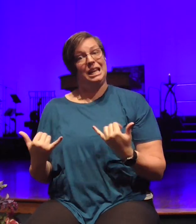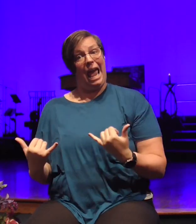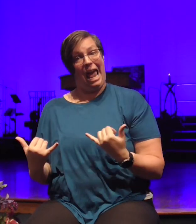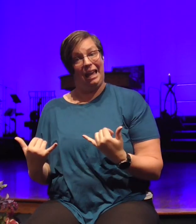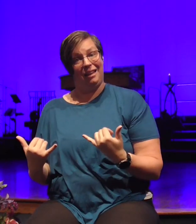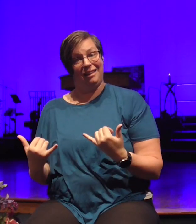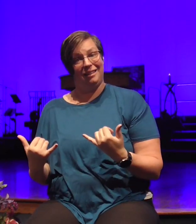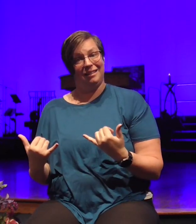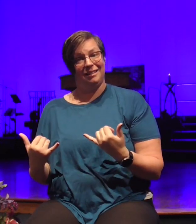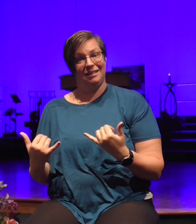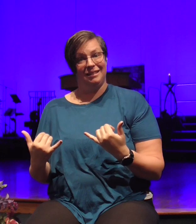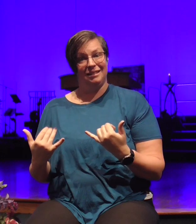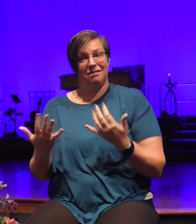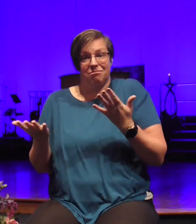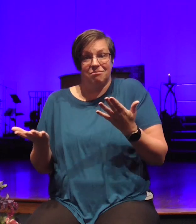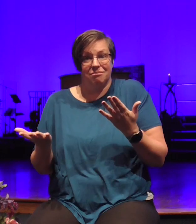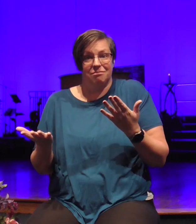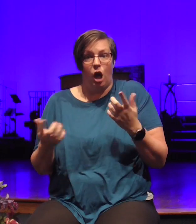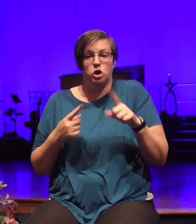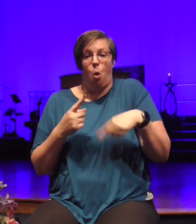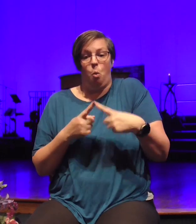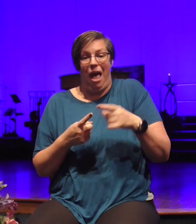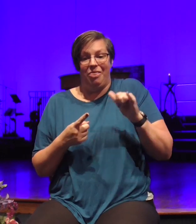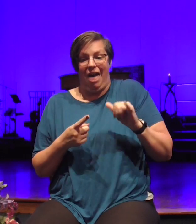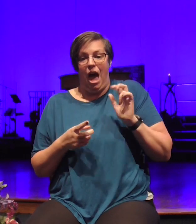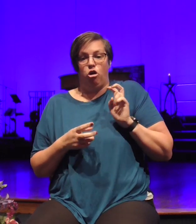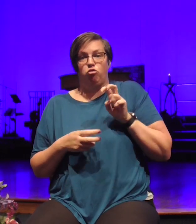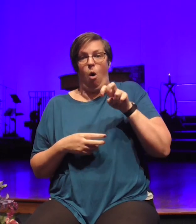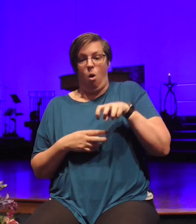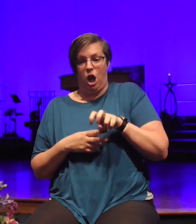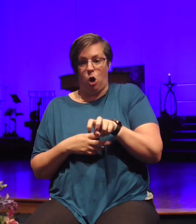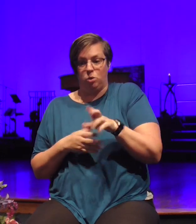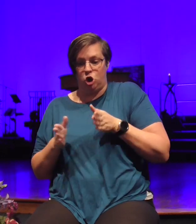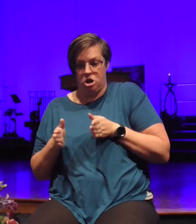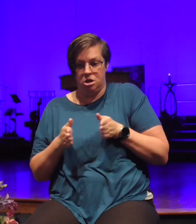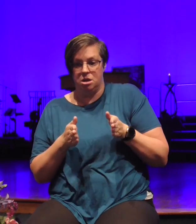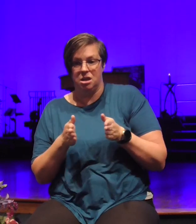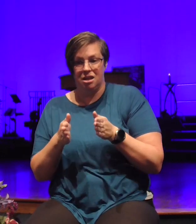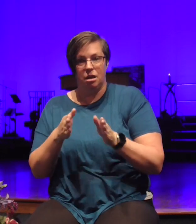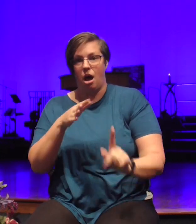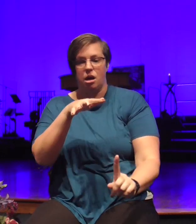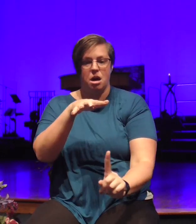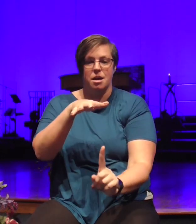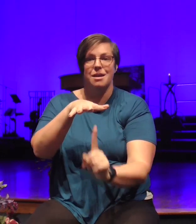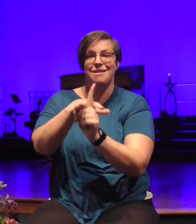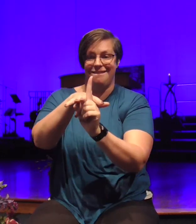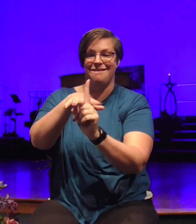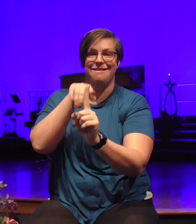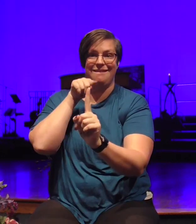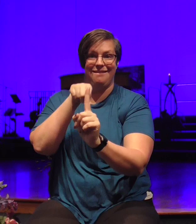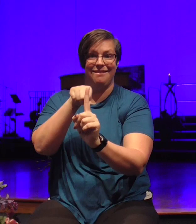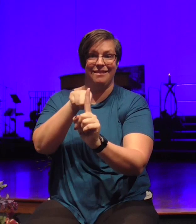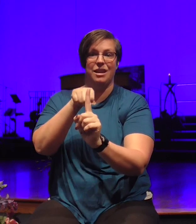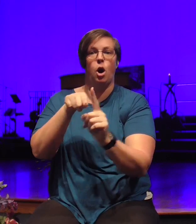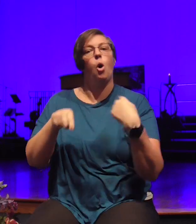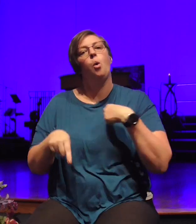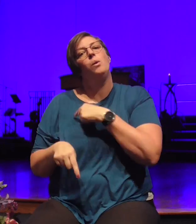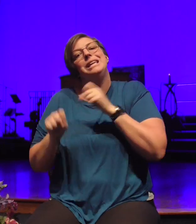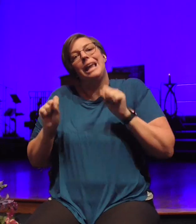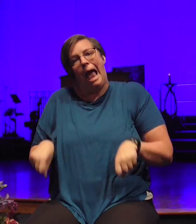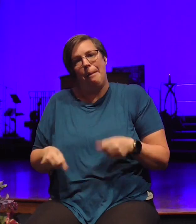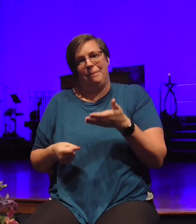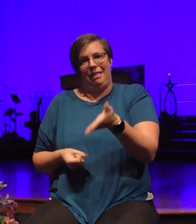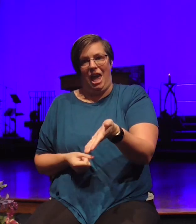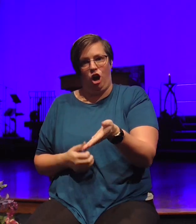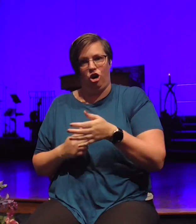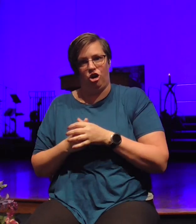in our life, so that when that roller coaster dips, that we can be with it powerfully and profoundly?